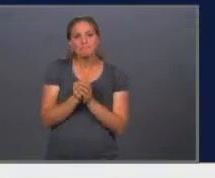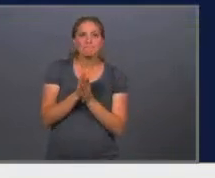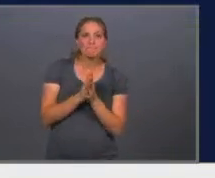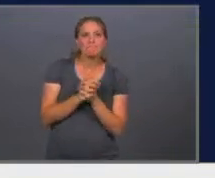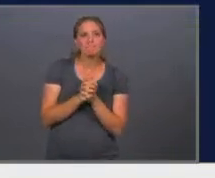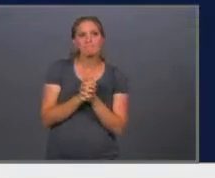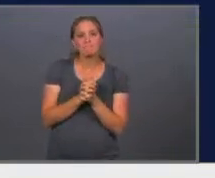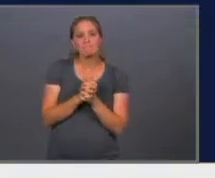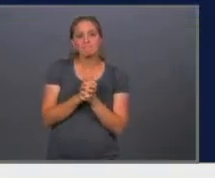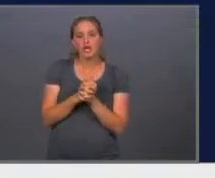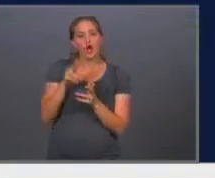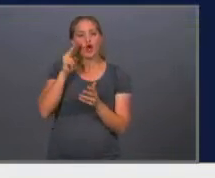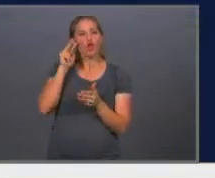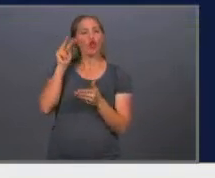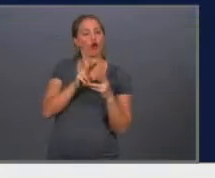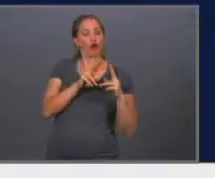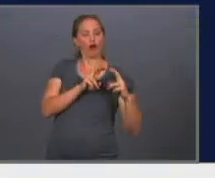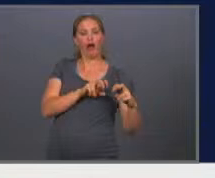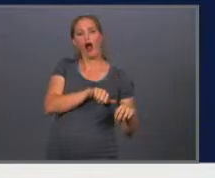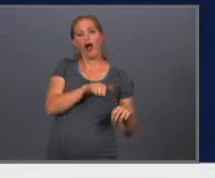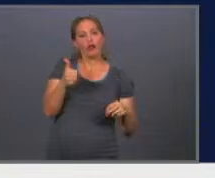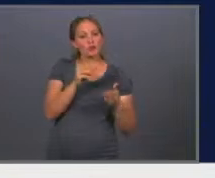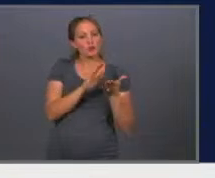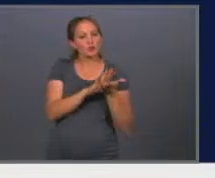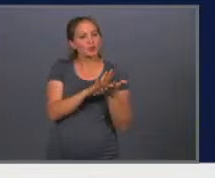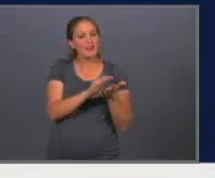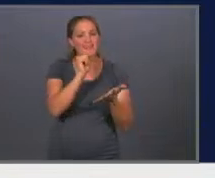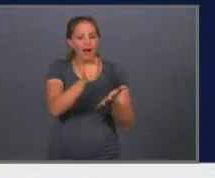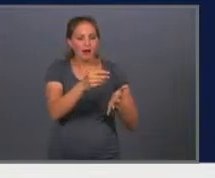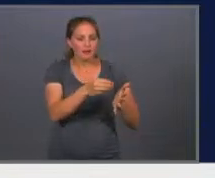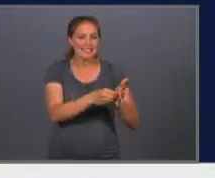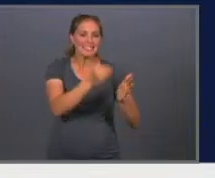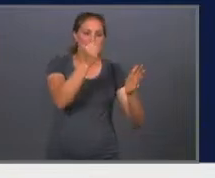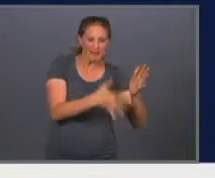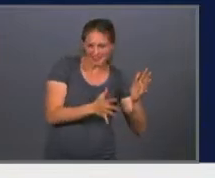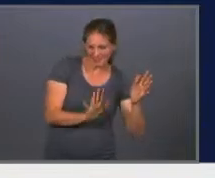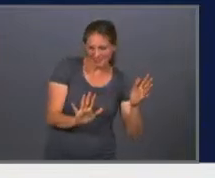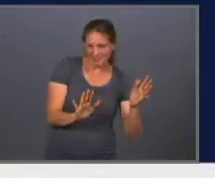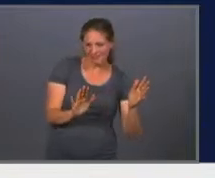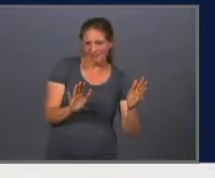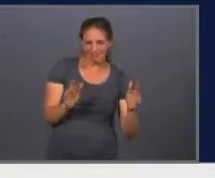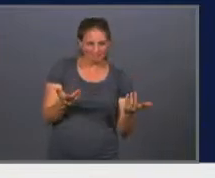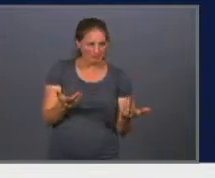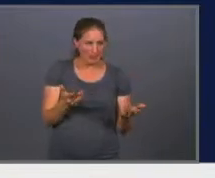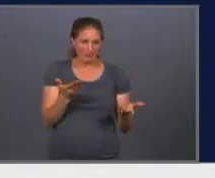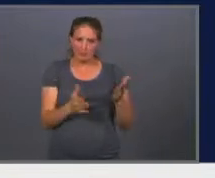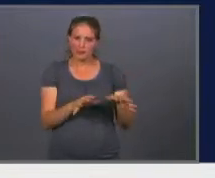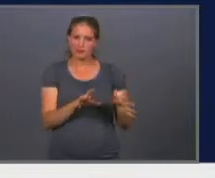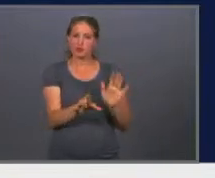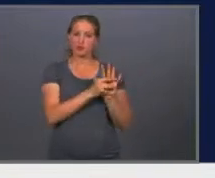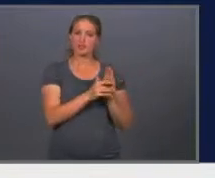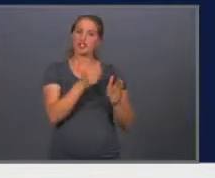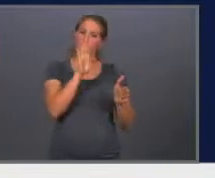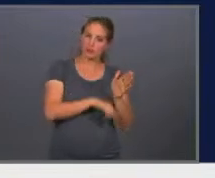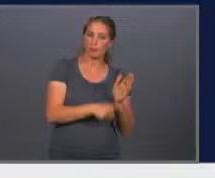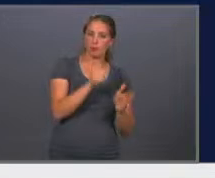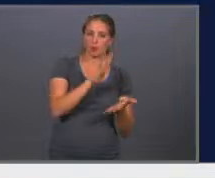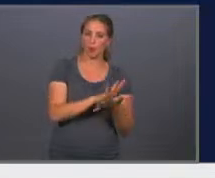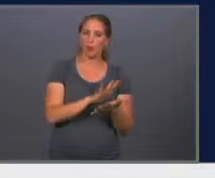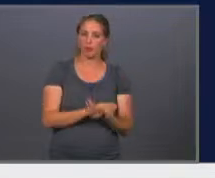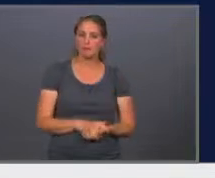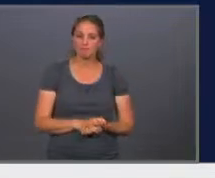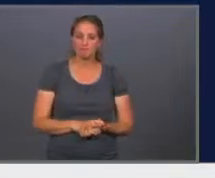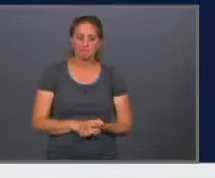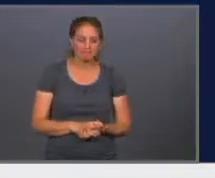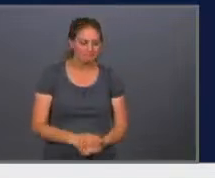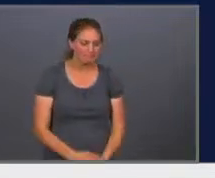less expensive schools and go that route. And I think that would be a good approach. Anything